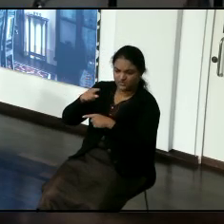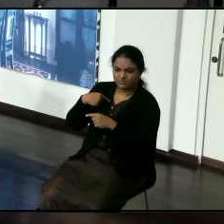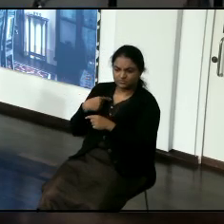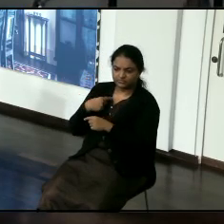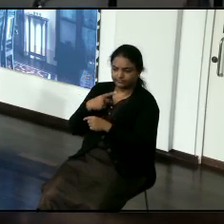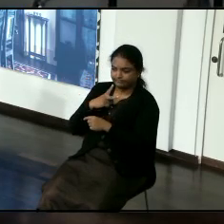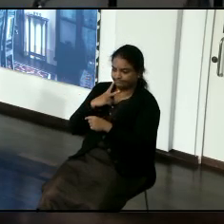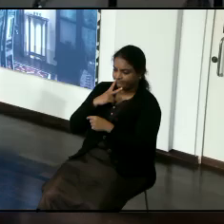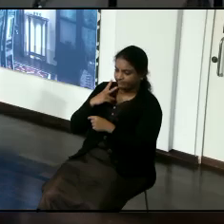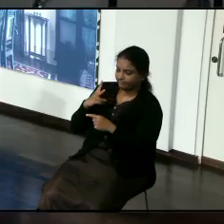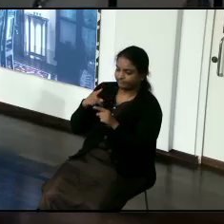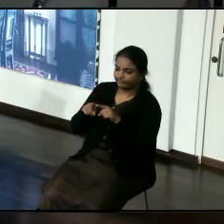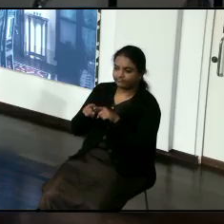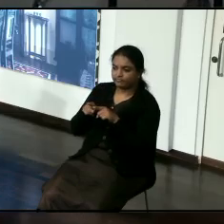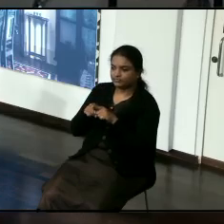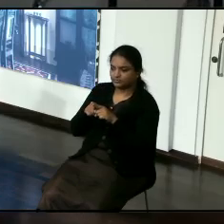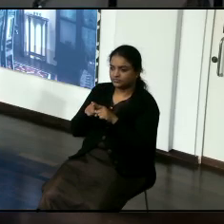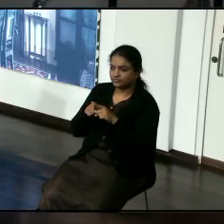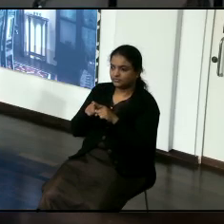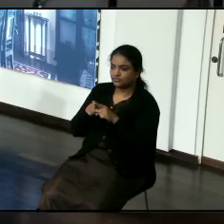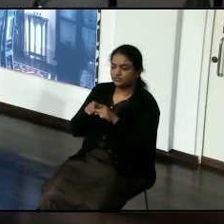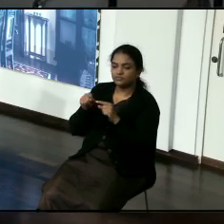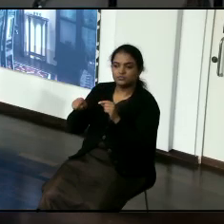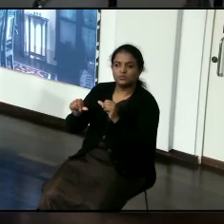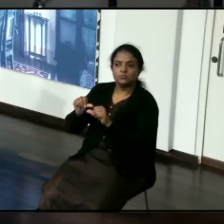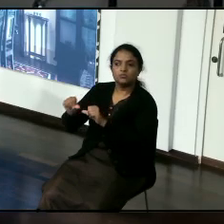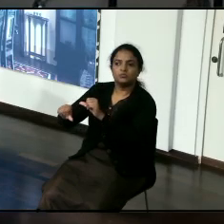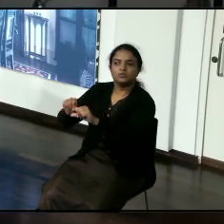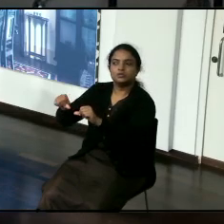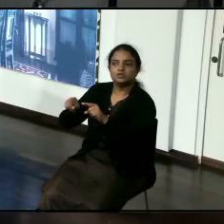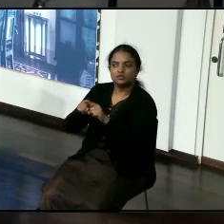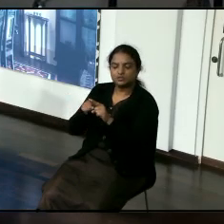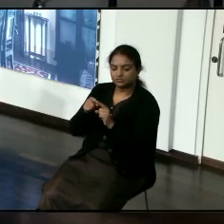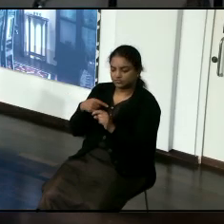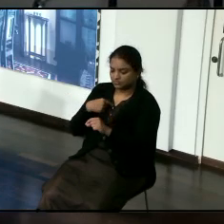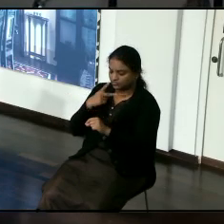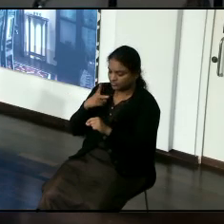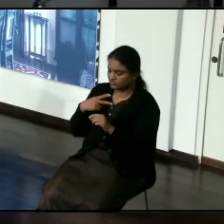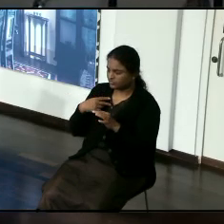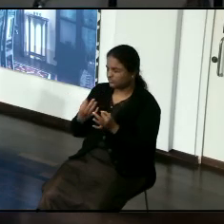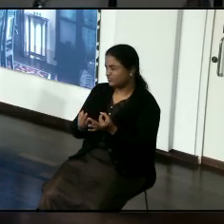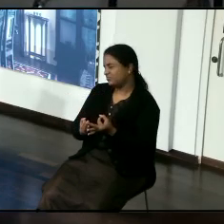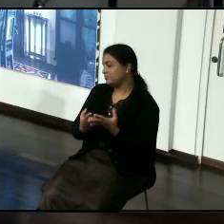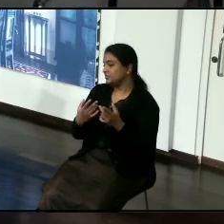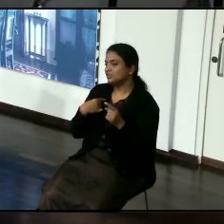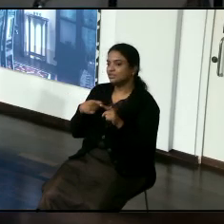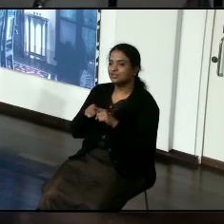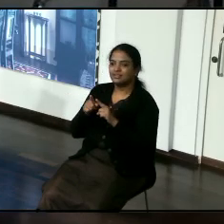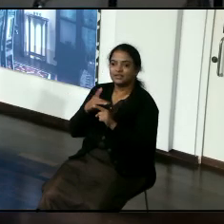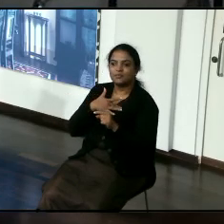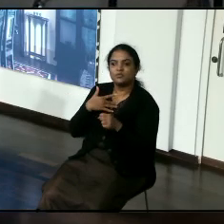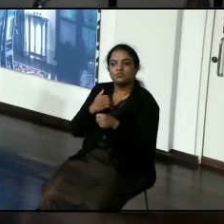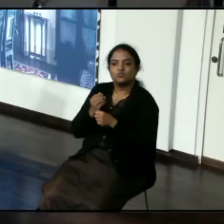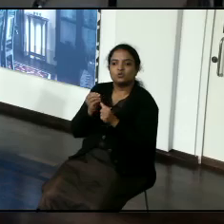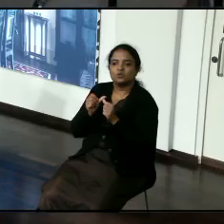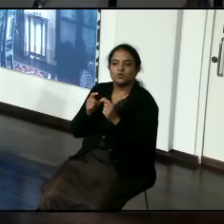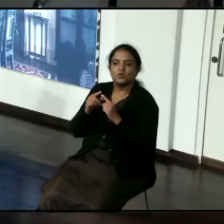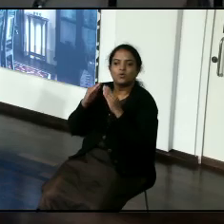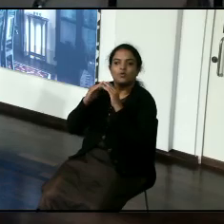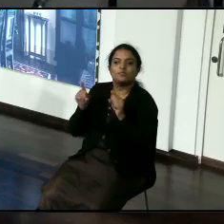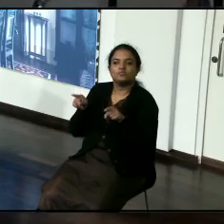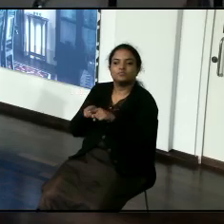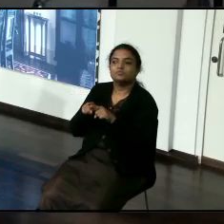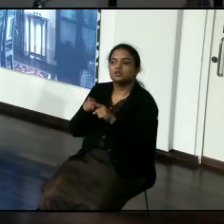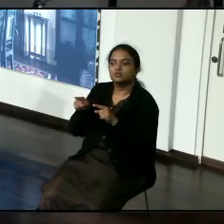this 4-year-long documentary process, I began to feel right at home in Goa. You know, Goa is truly so